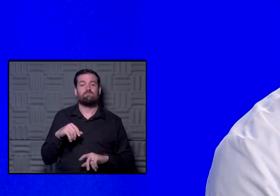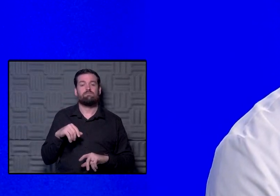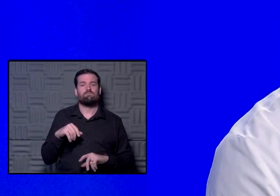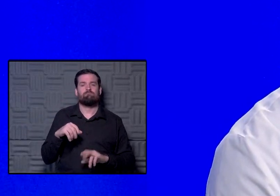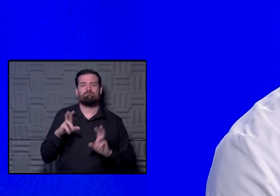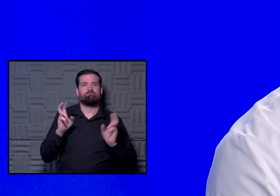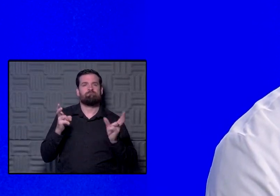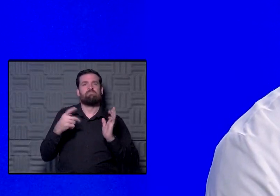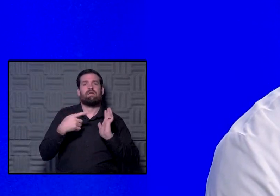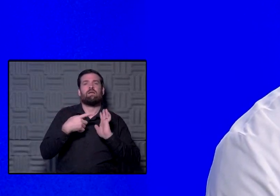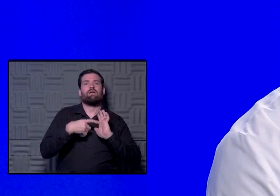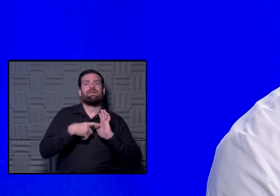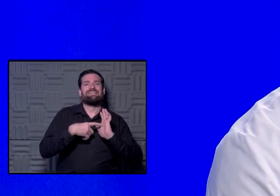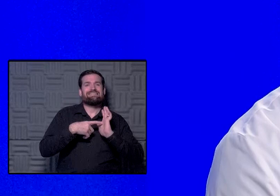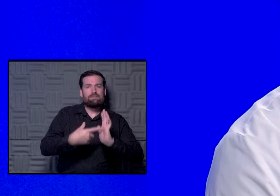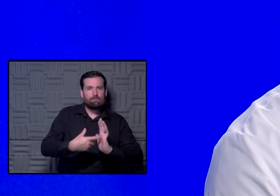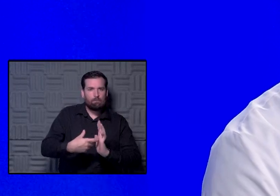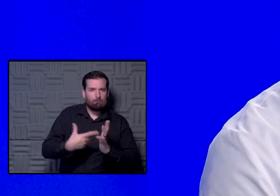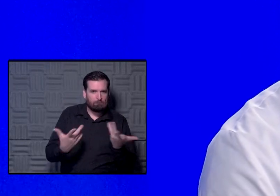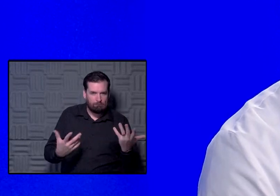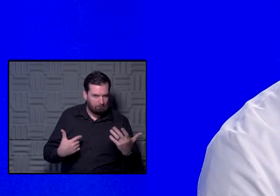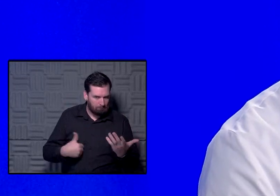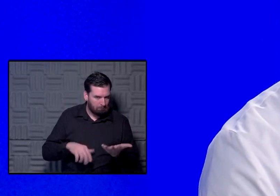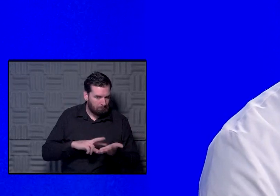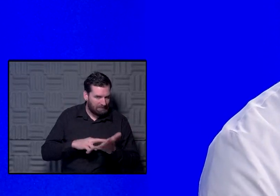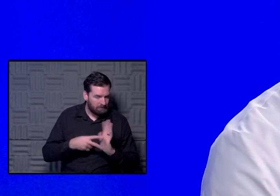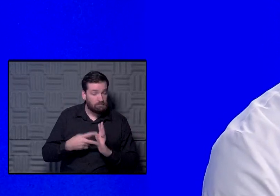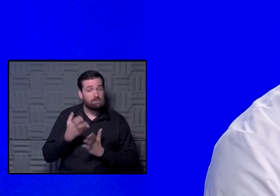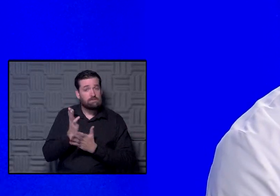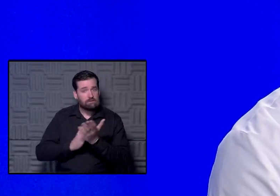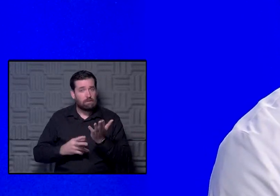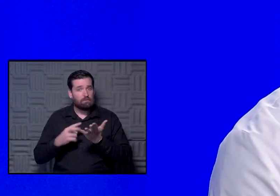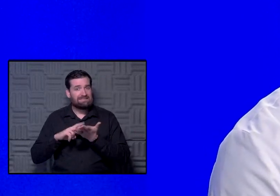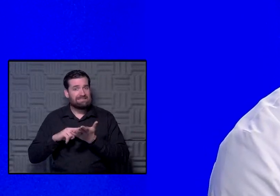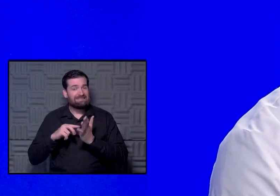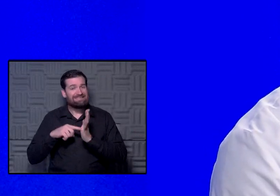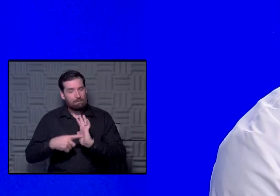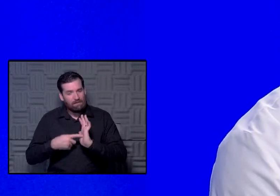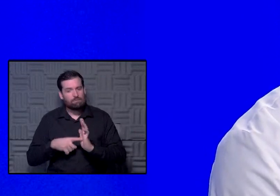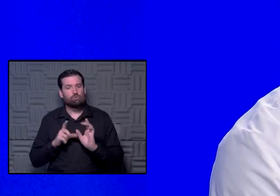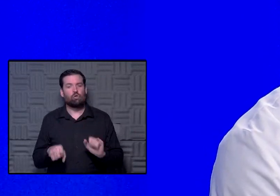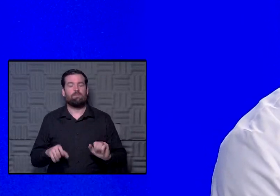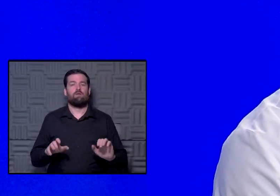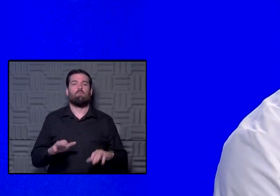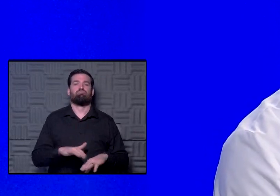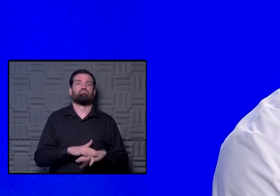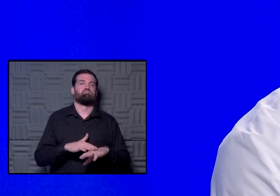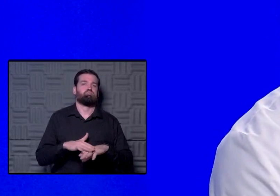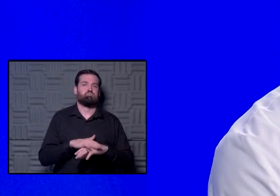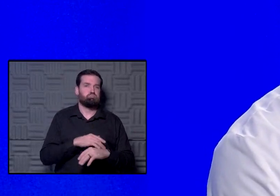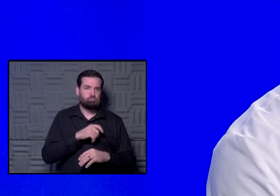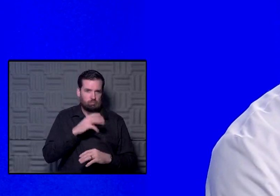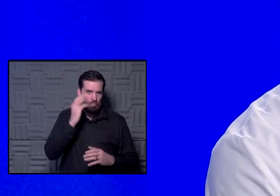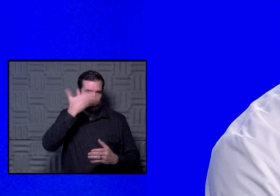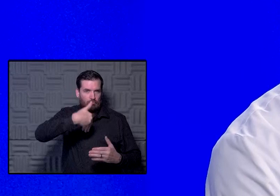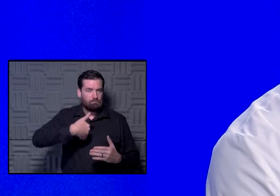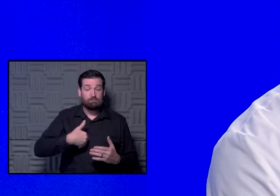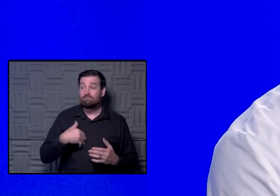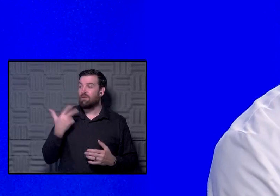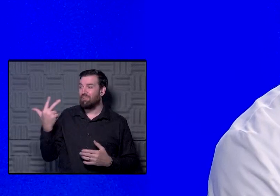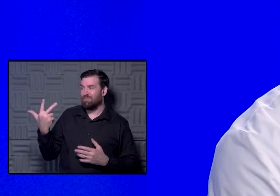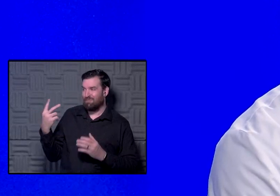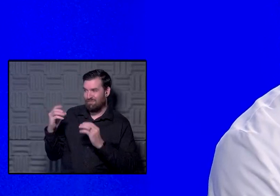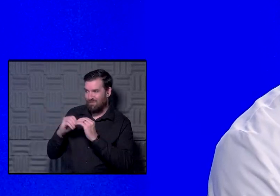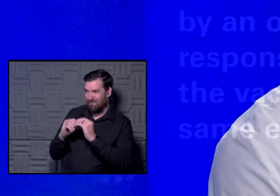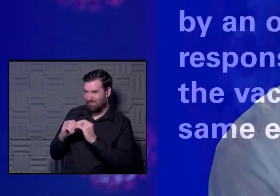is asymptomatic, because we don't really know. Some of those symptoms can be so subtle, but in general, I would agree with what you're saying, yeah. Right, we have 3